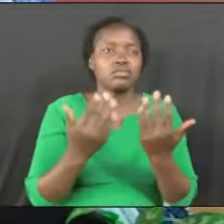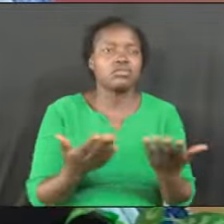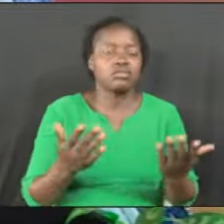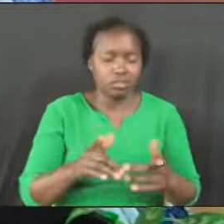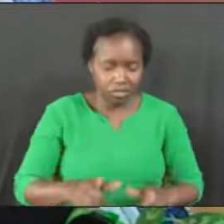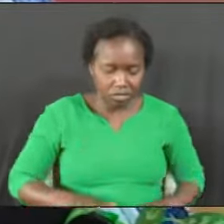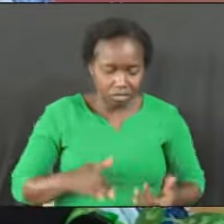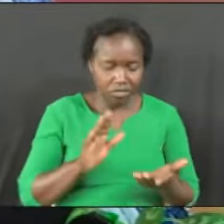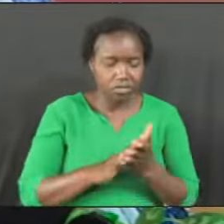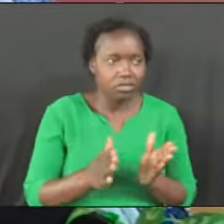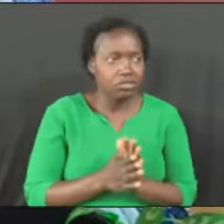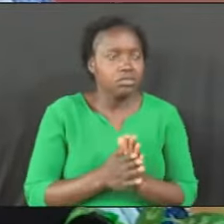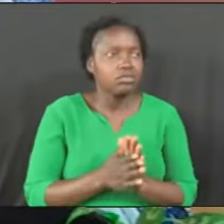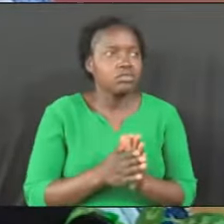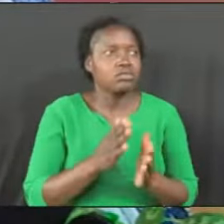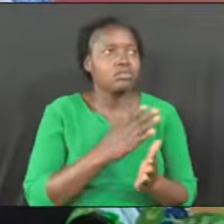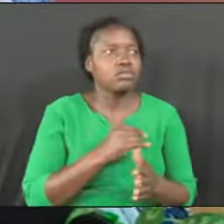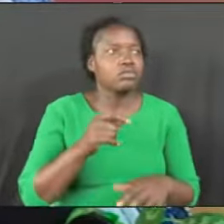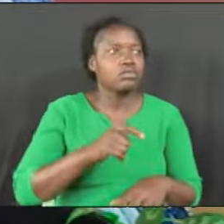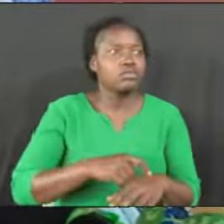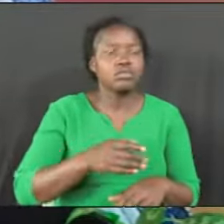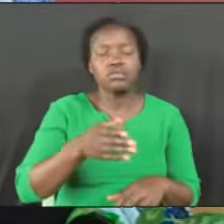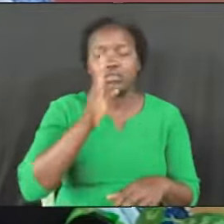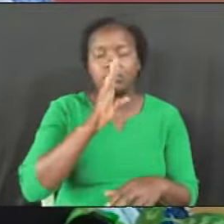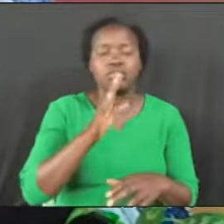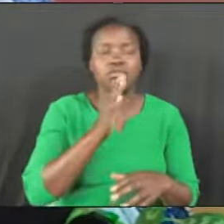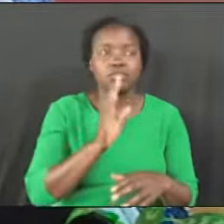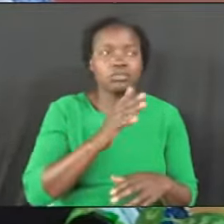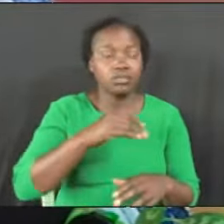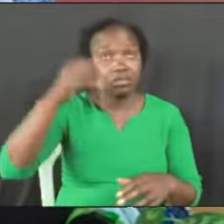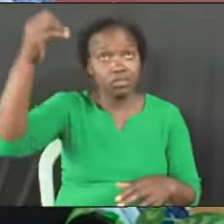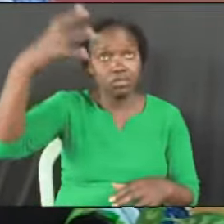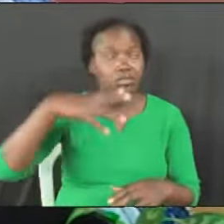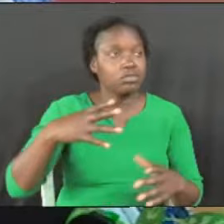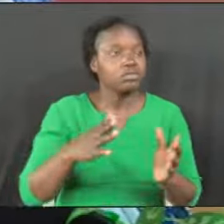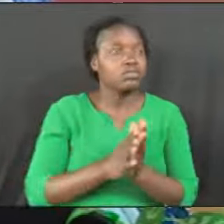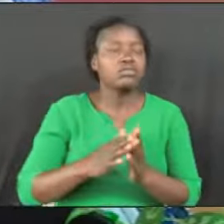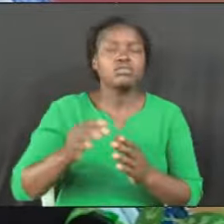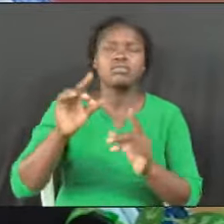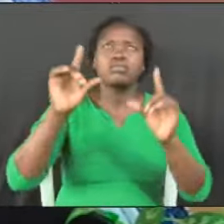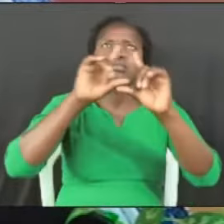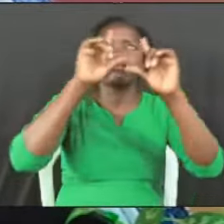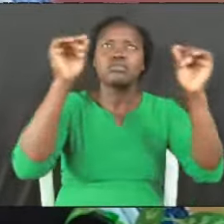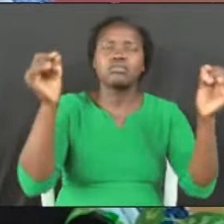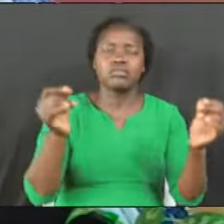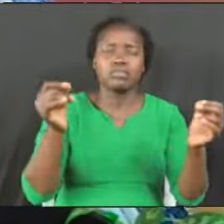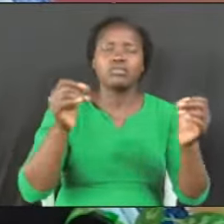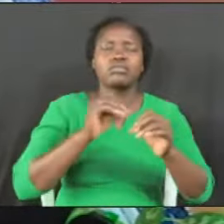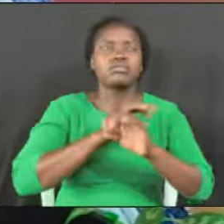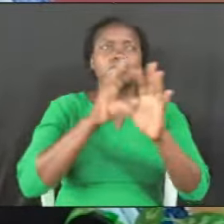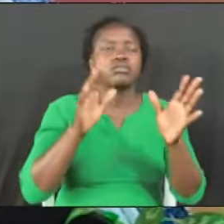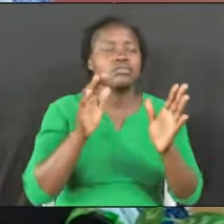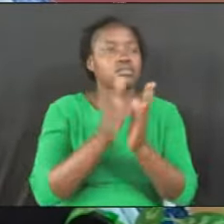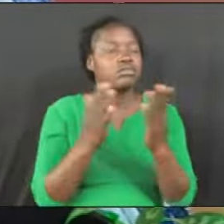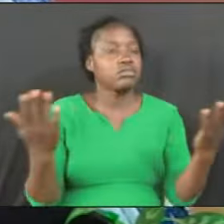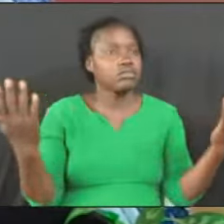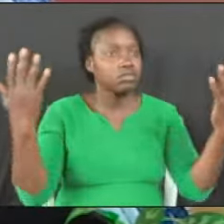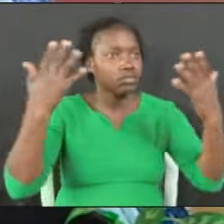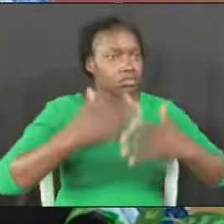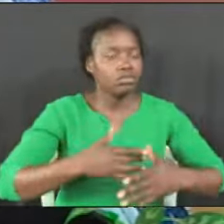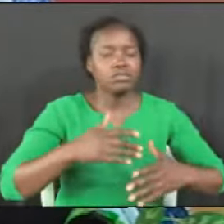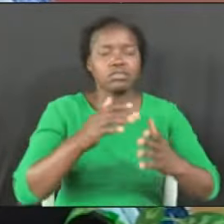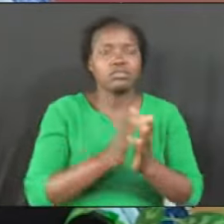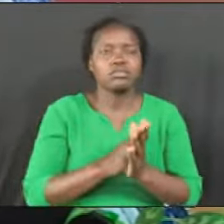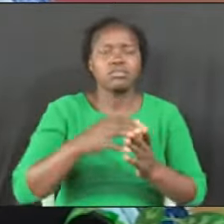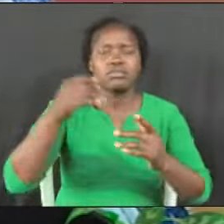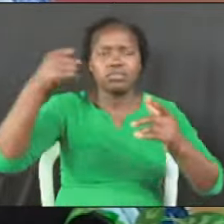When God speaks, the sun shines by day and the moon reflects by night. When God speaks, stars